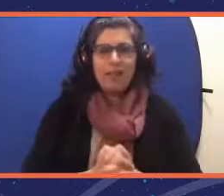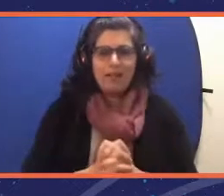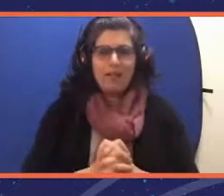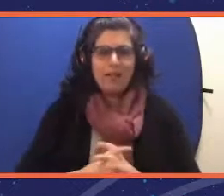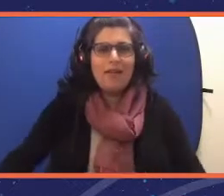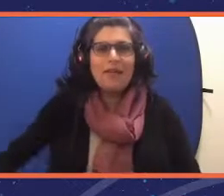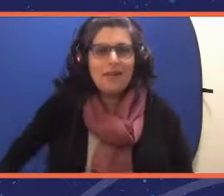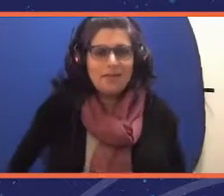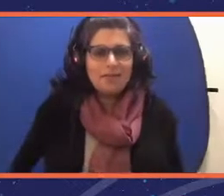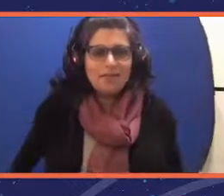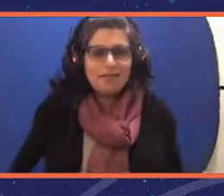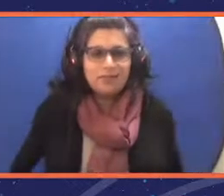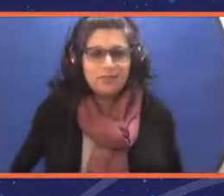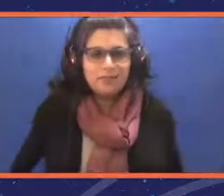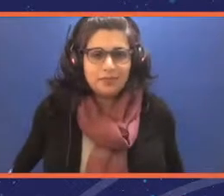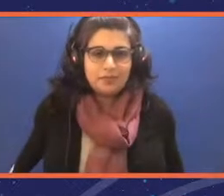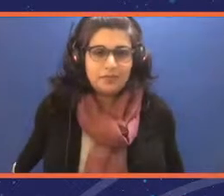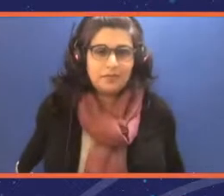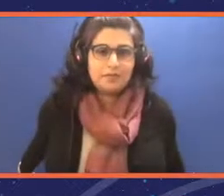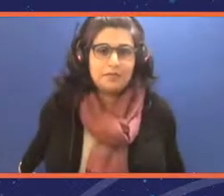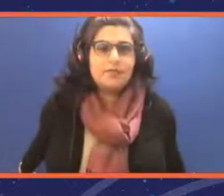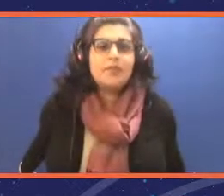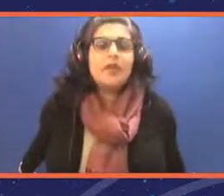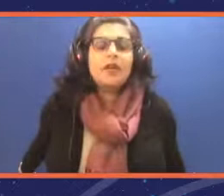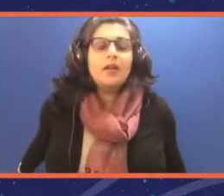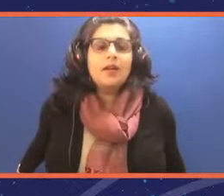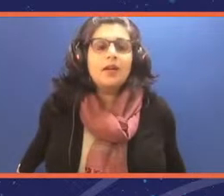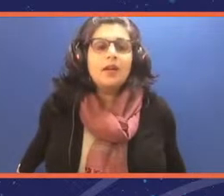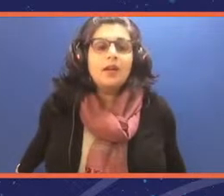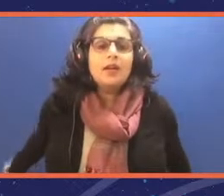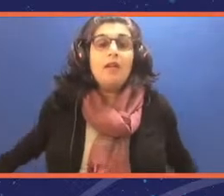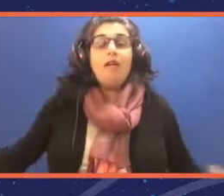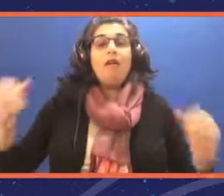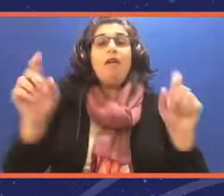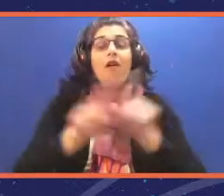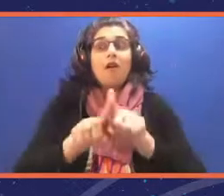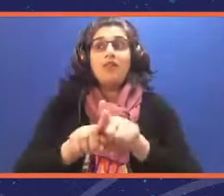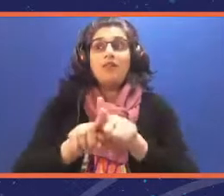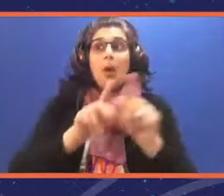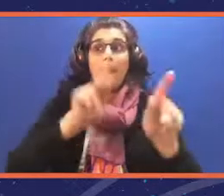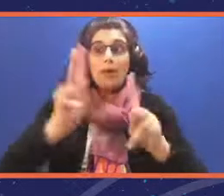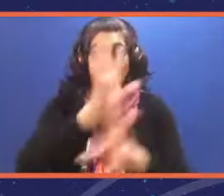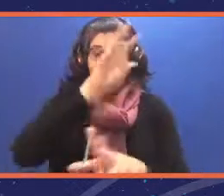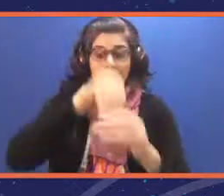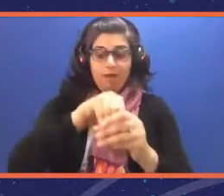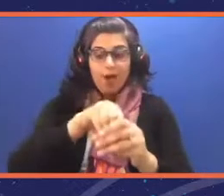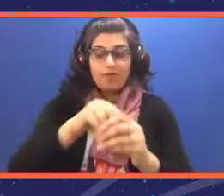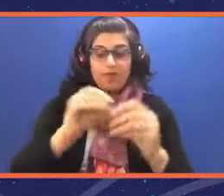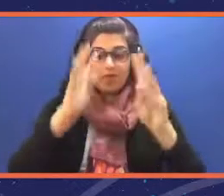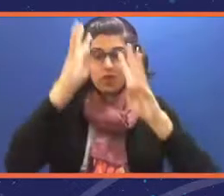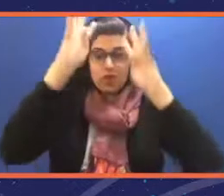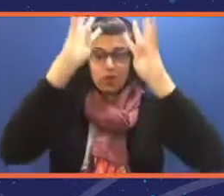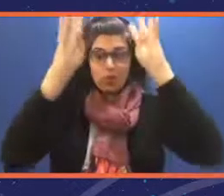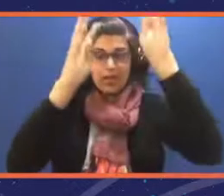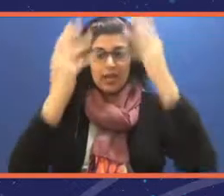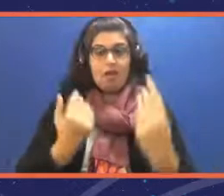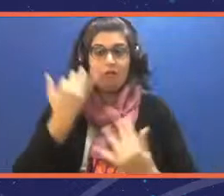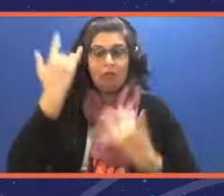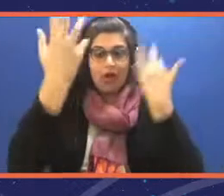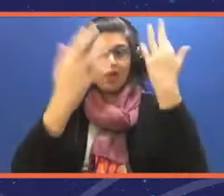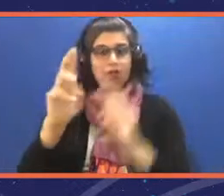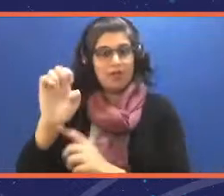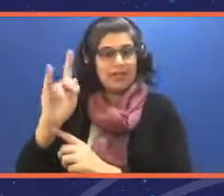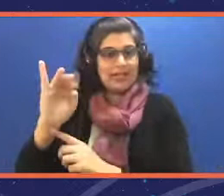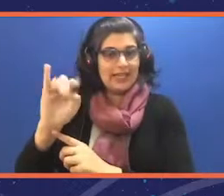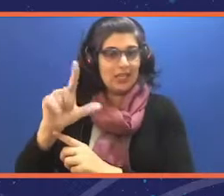participating in the Creative Wildfire political education sessions, the Rekindle series, which were really